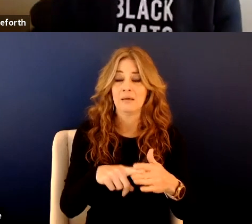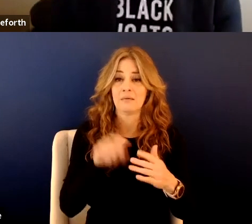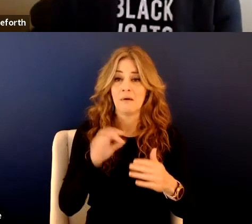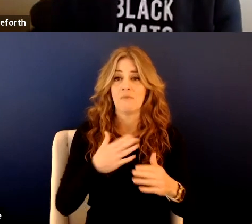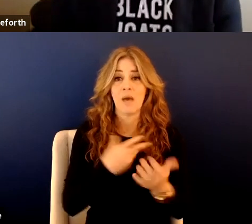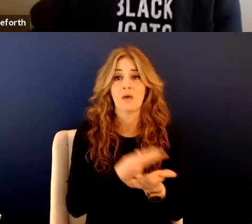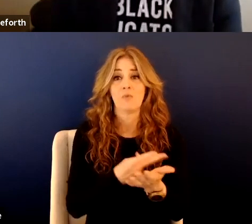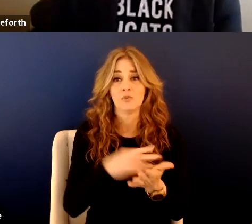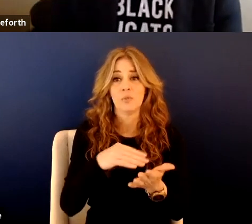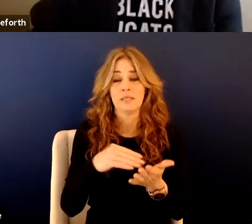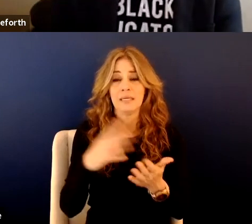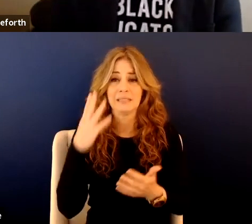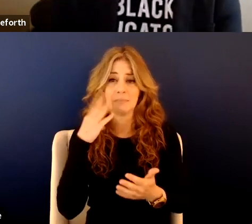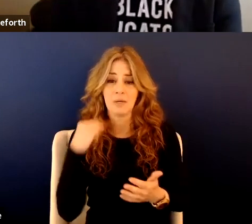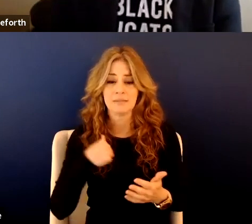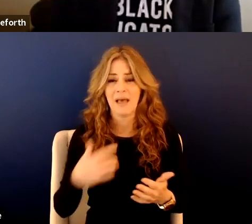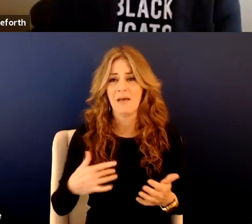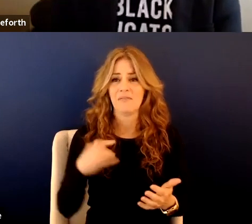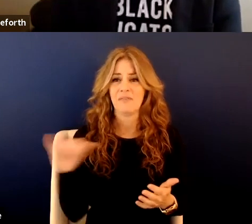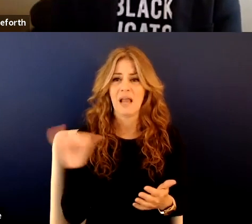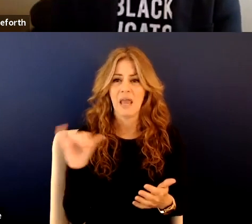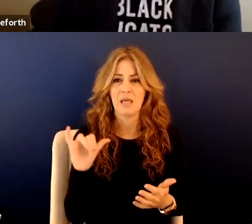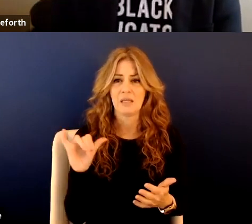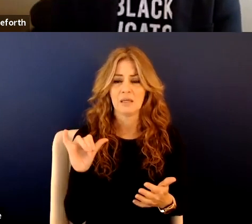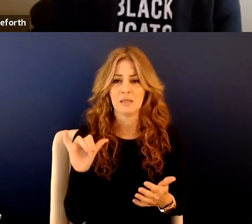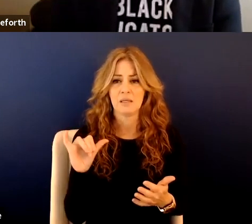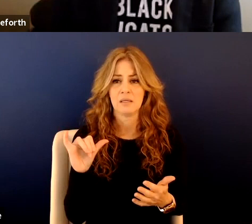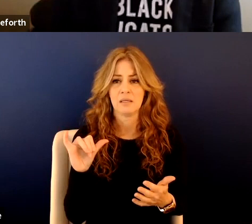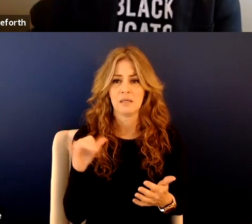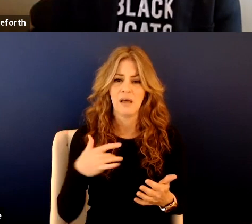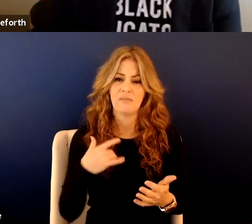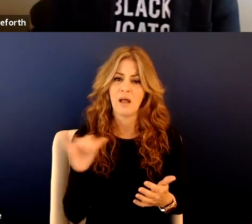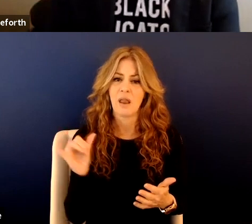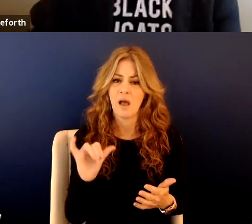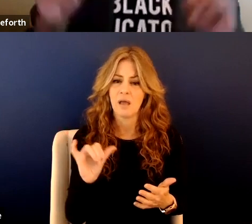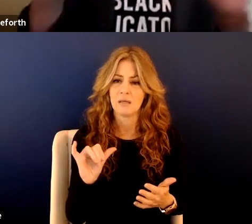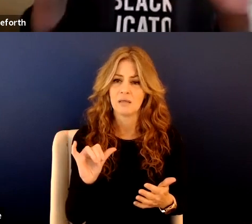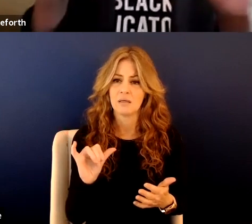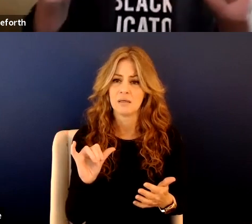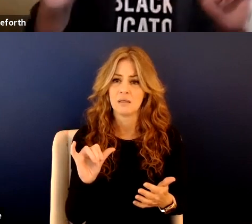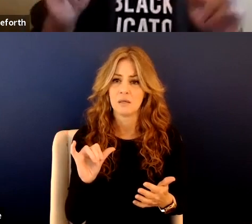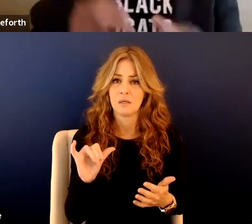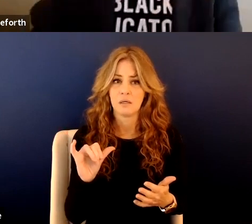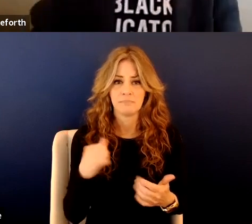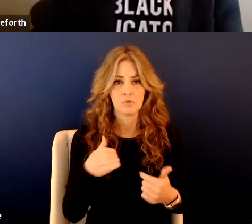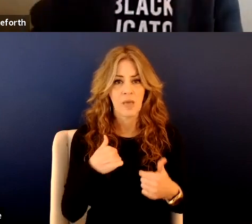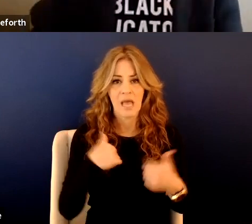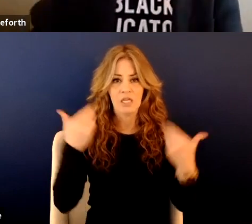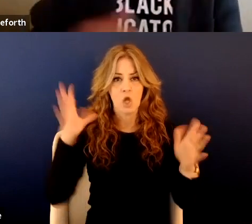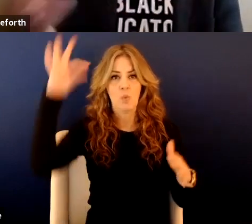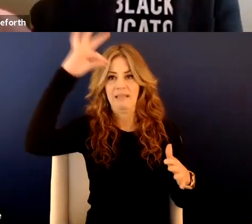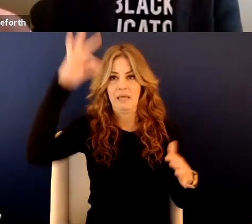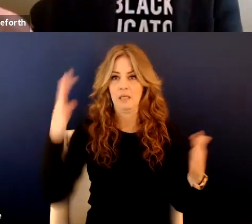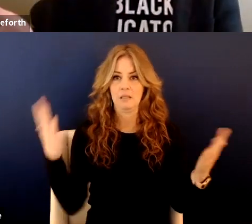graduate experience is that I felt very infantilized. Like I felt like I was coming in and I didn't know anything, but I